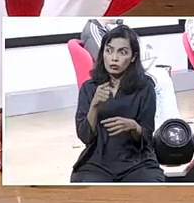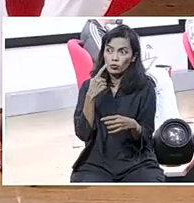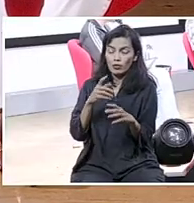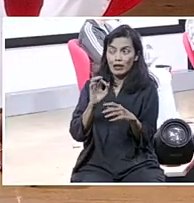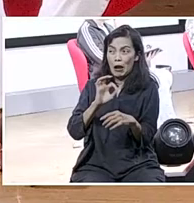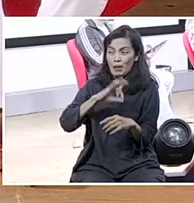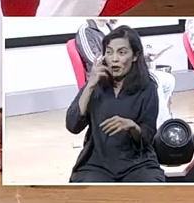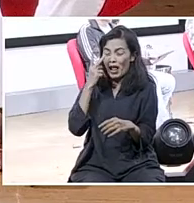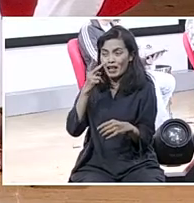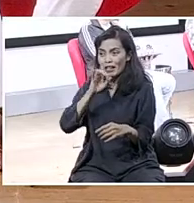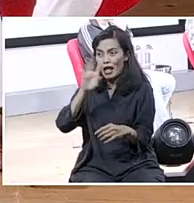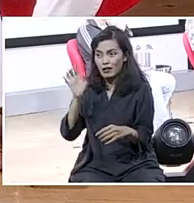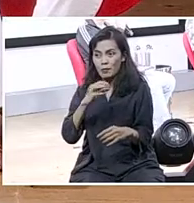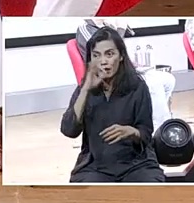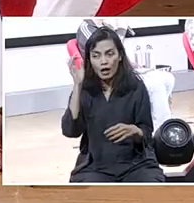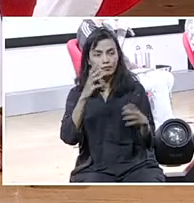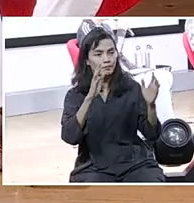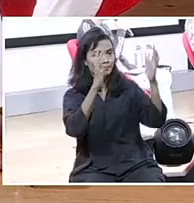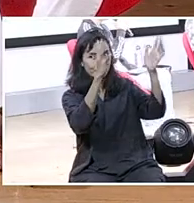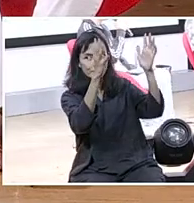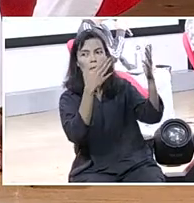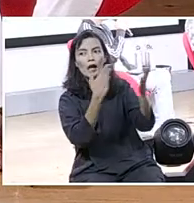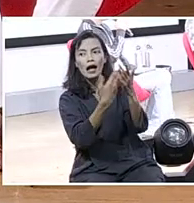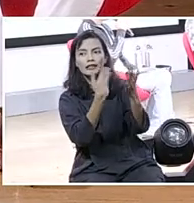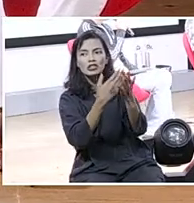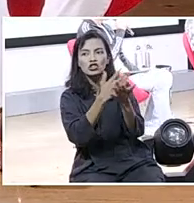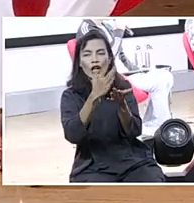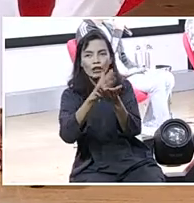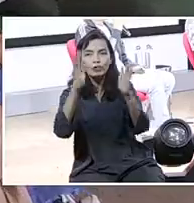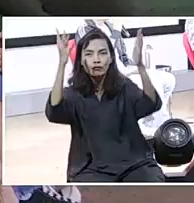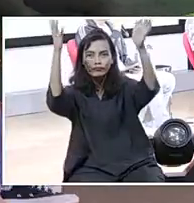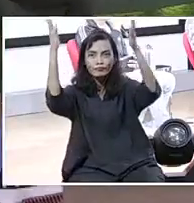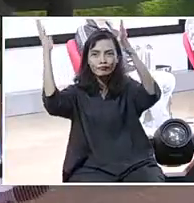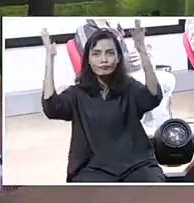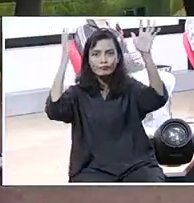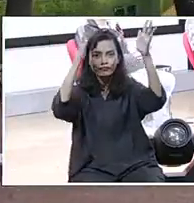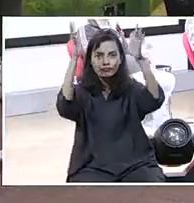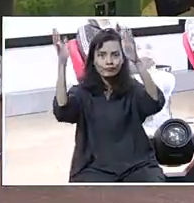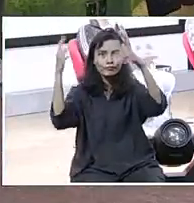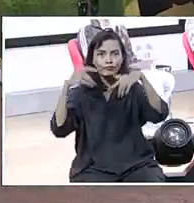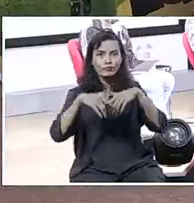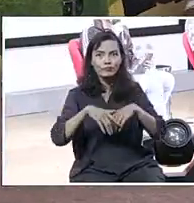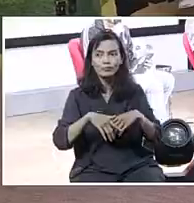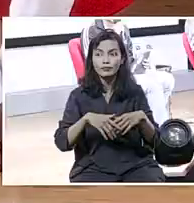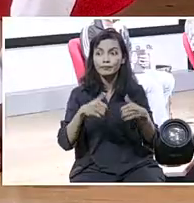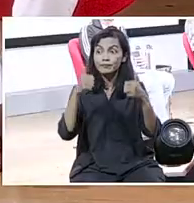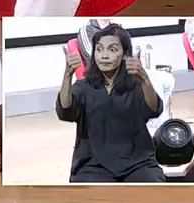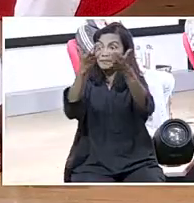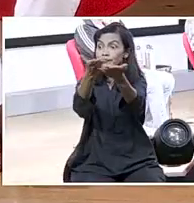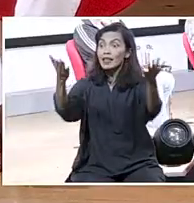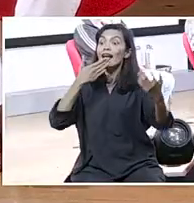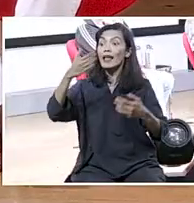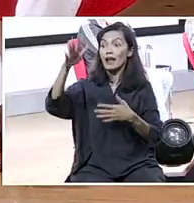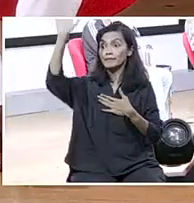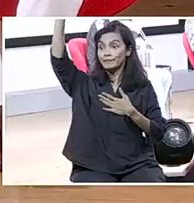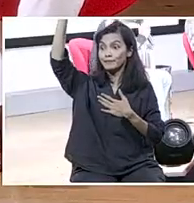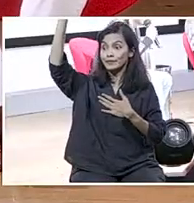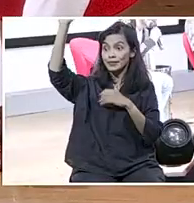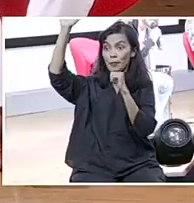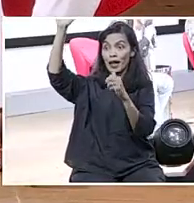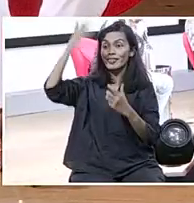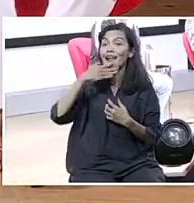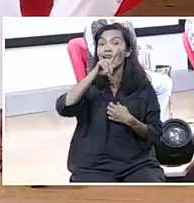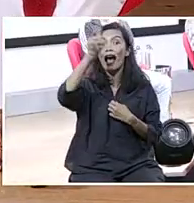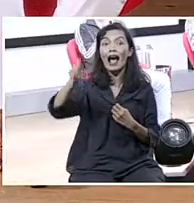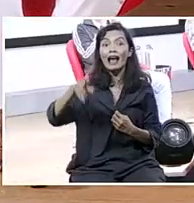you very much. Rounds of applause to our speakers. Now we're giving the chance to you to ask questions to Stephen and